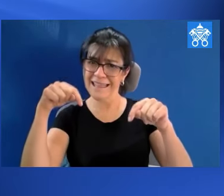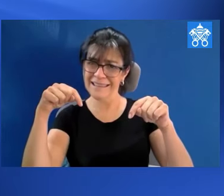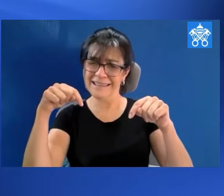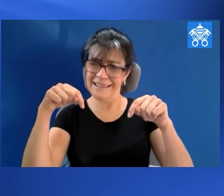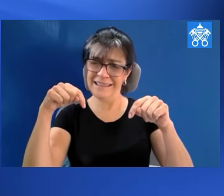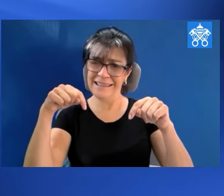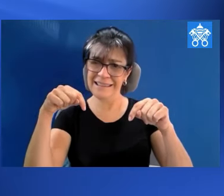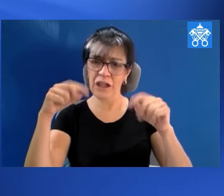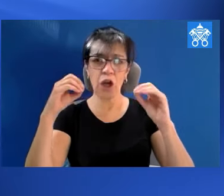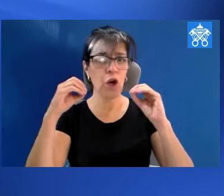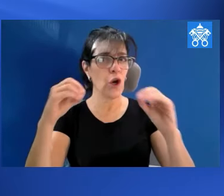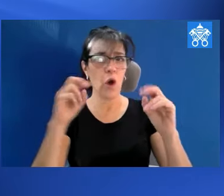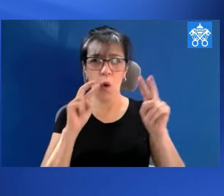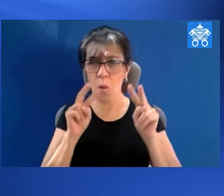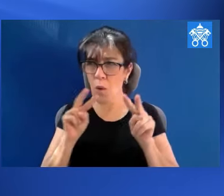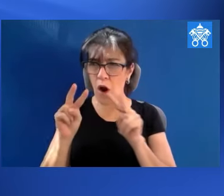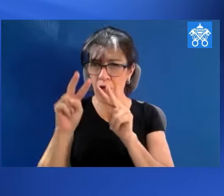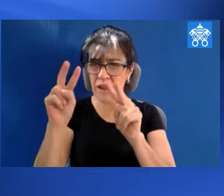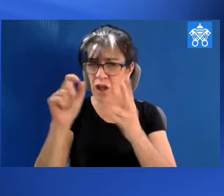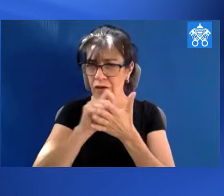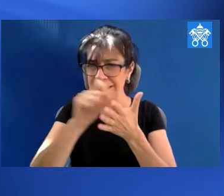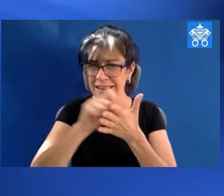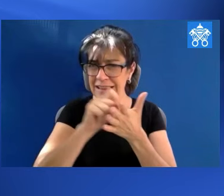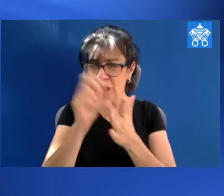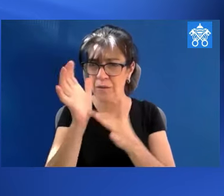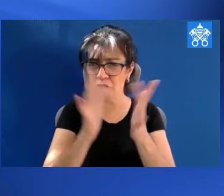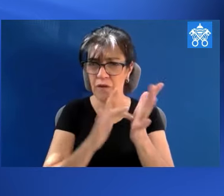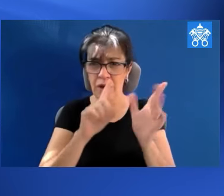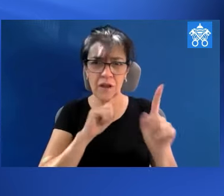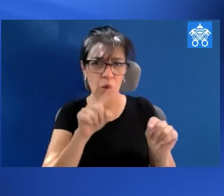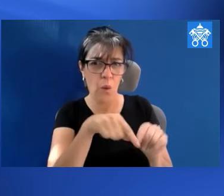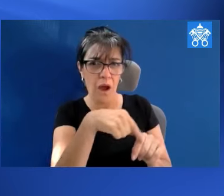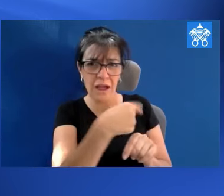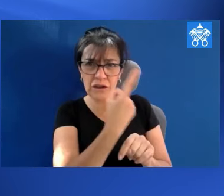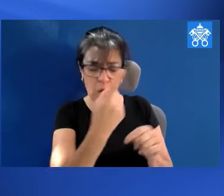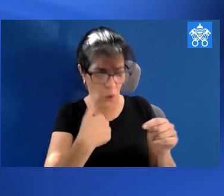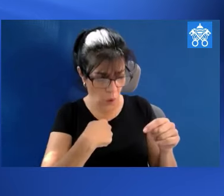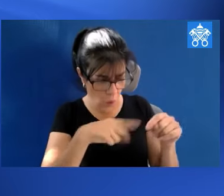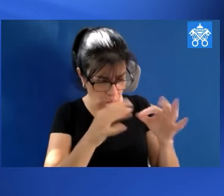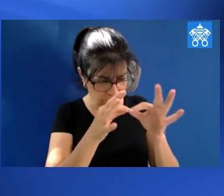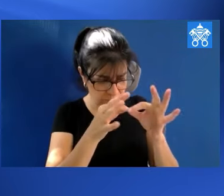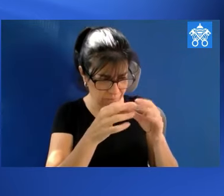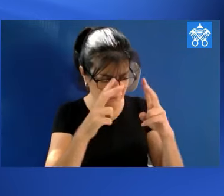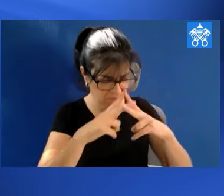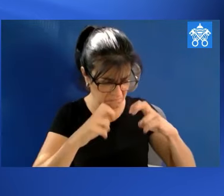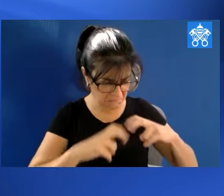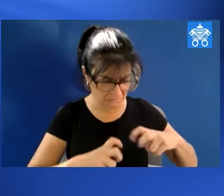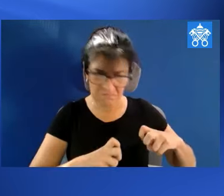understand this, that no prophecy of Scripture is a matter of one's own